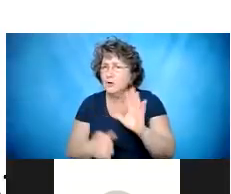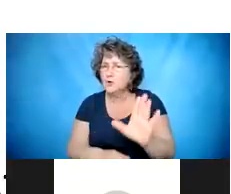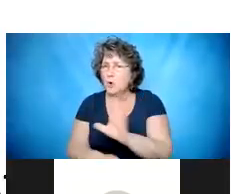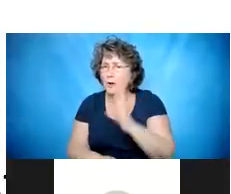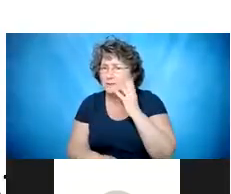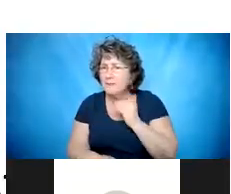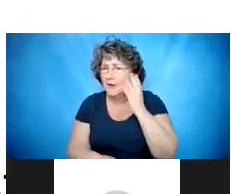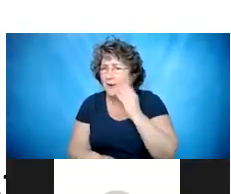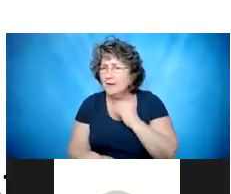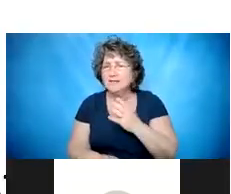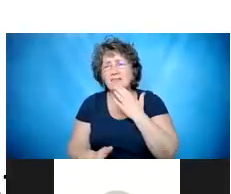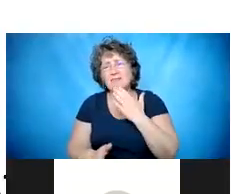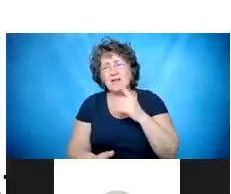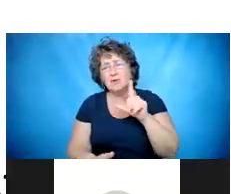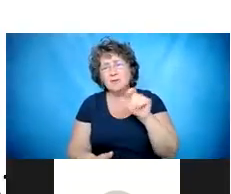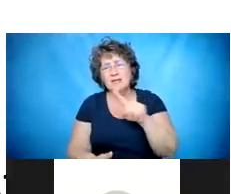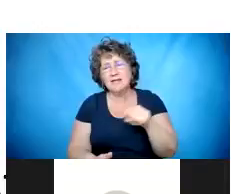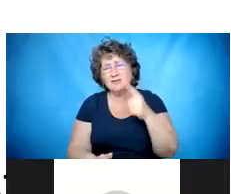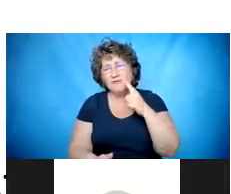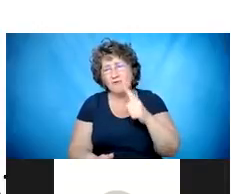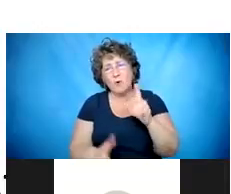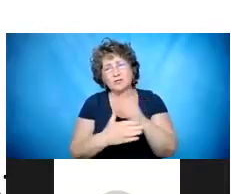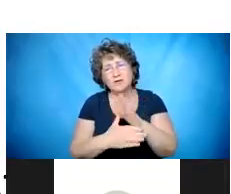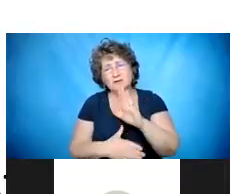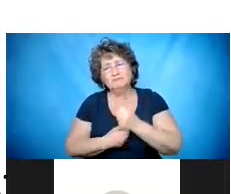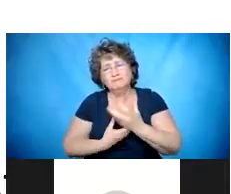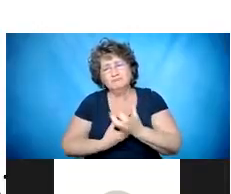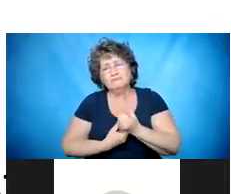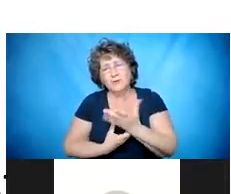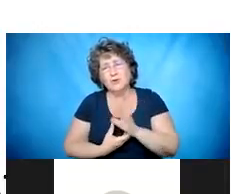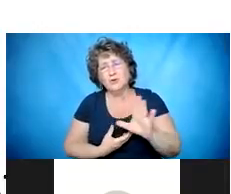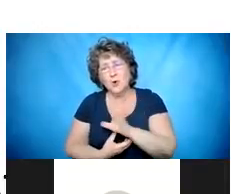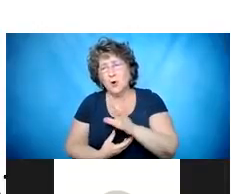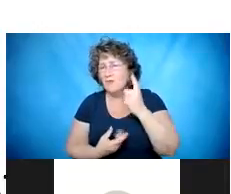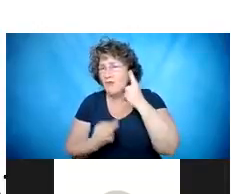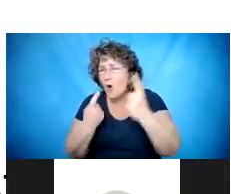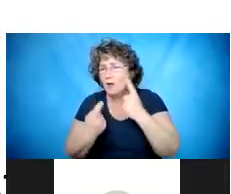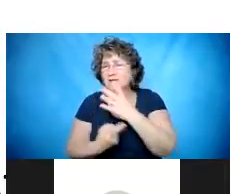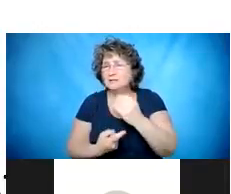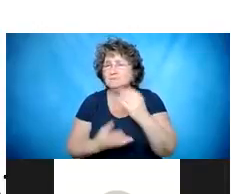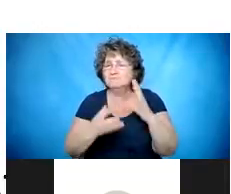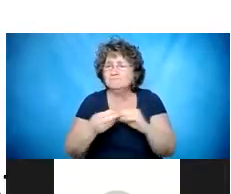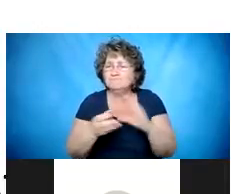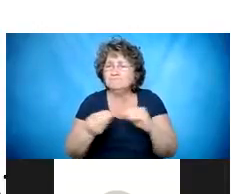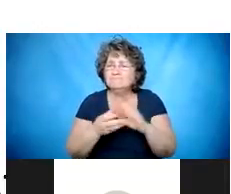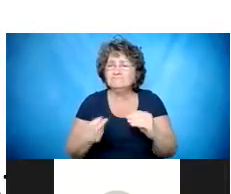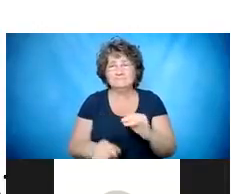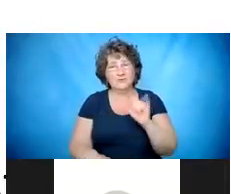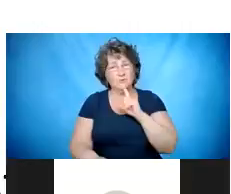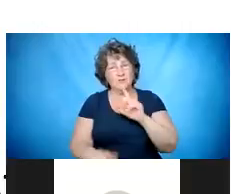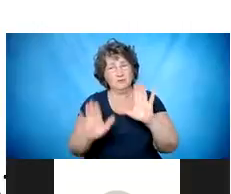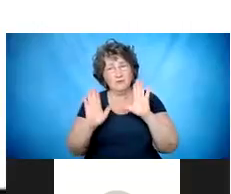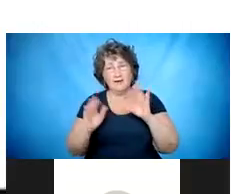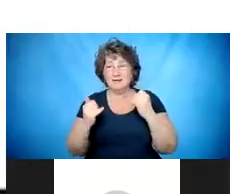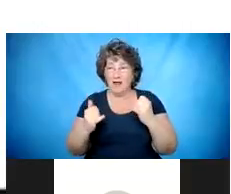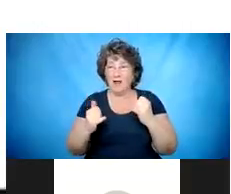sharing your thoughts and your stories and giving advice to all of us. And I'd like to now, next